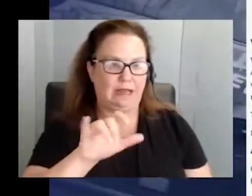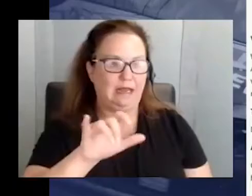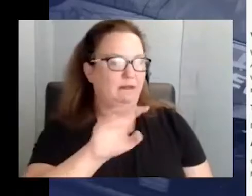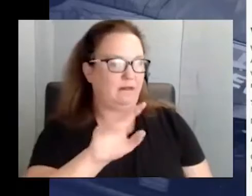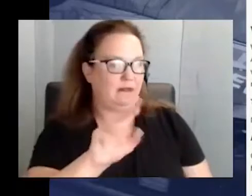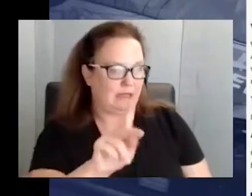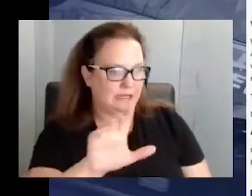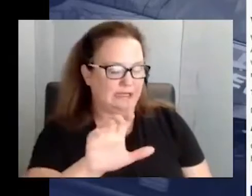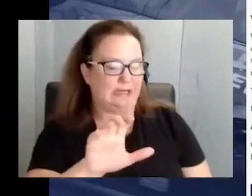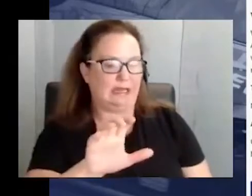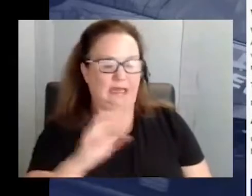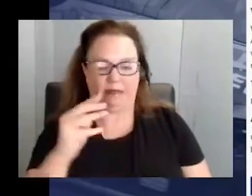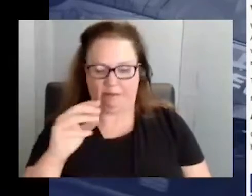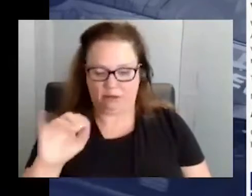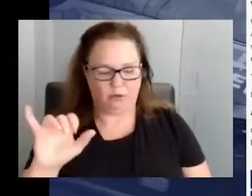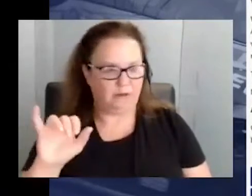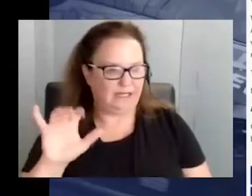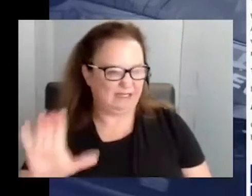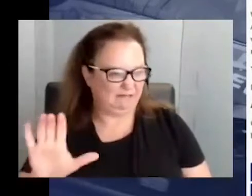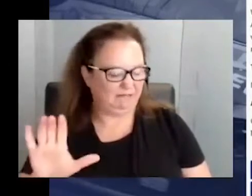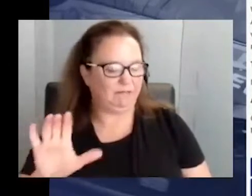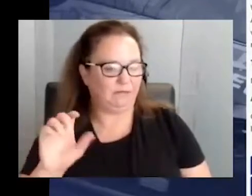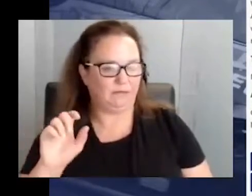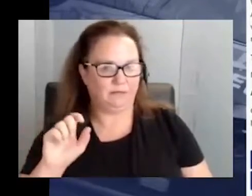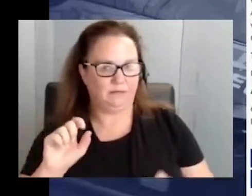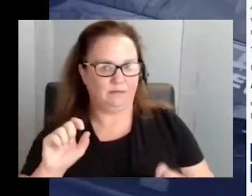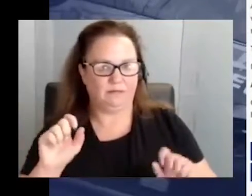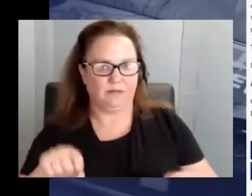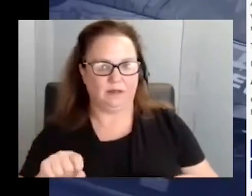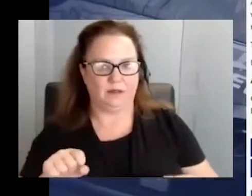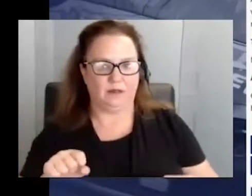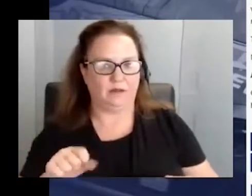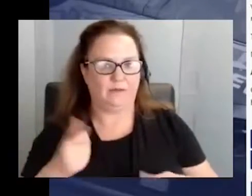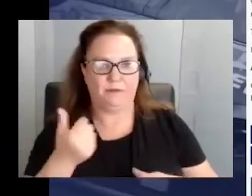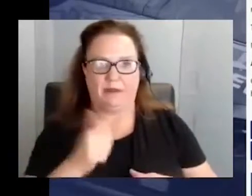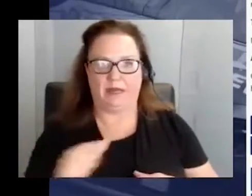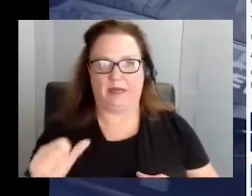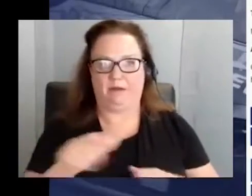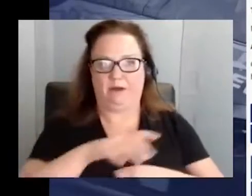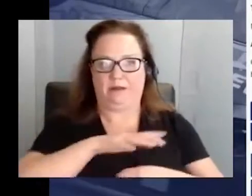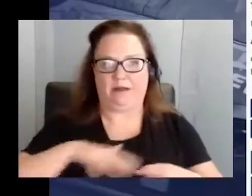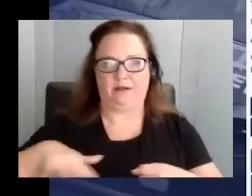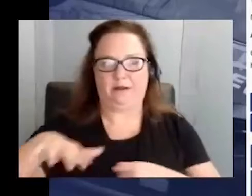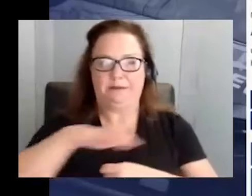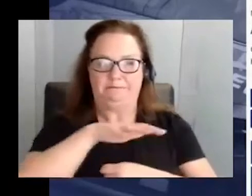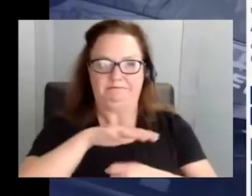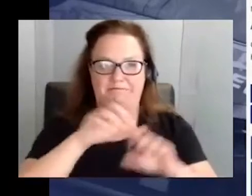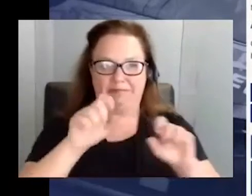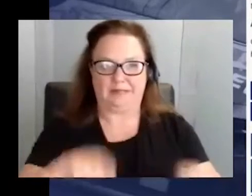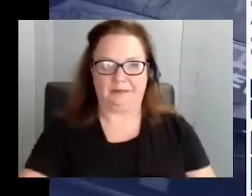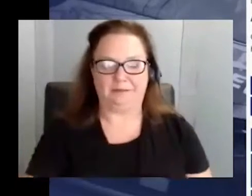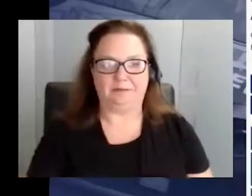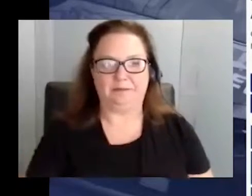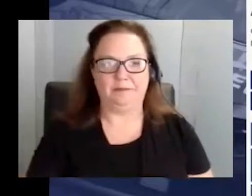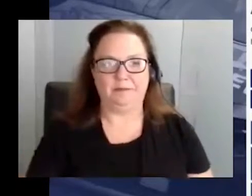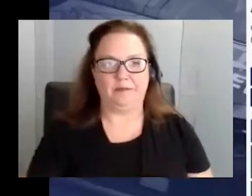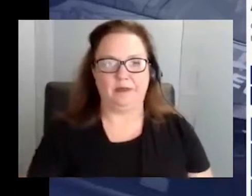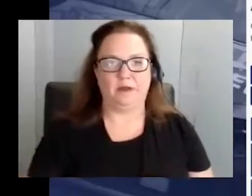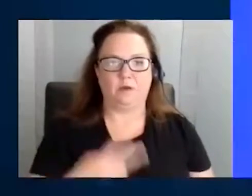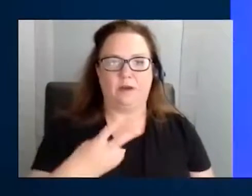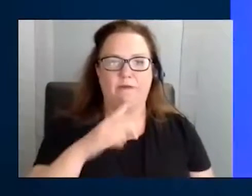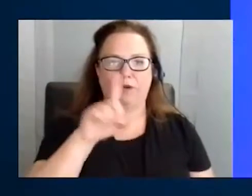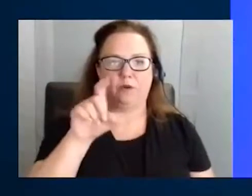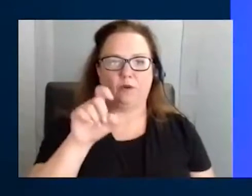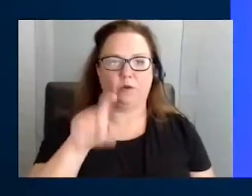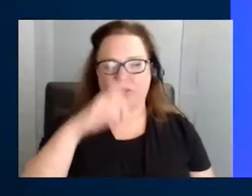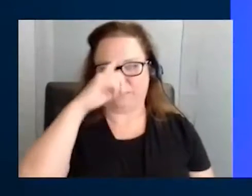area and you're on the Missouri side, or you can just drive in from anywhere in the surrounding region. Okay, and we have 2 questions for you. First of all, so